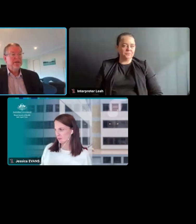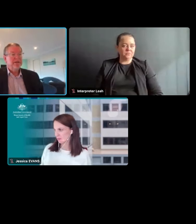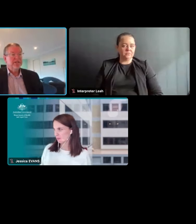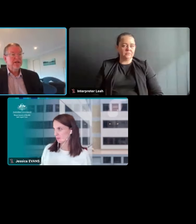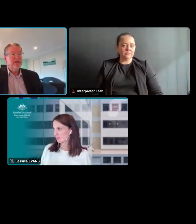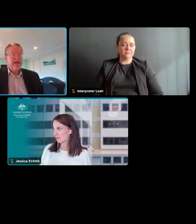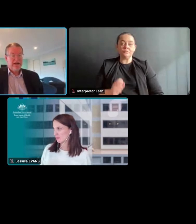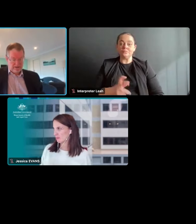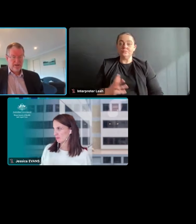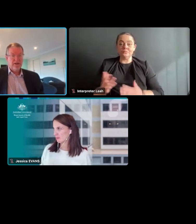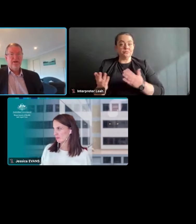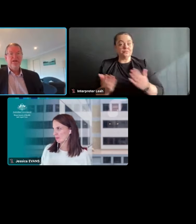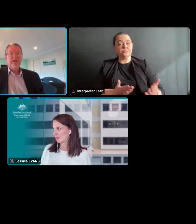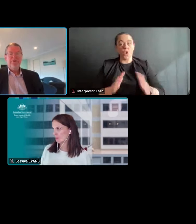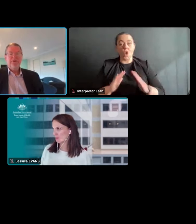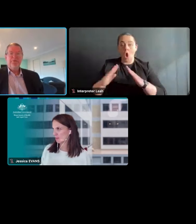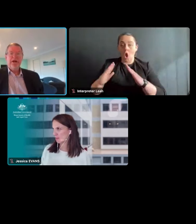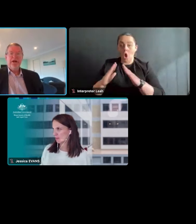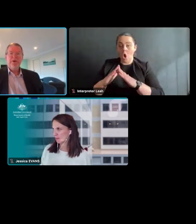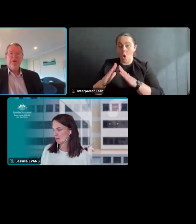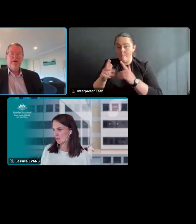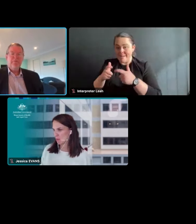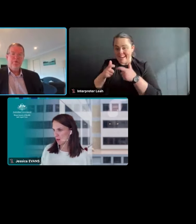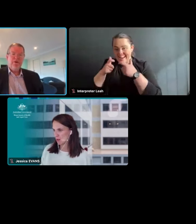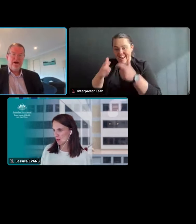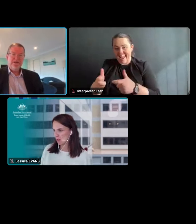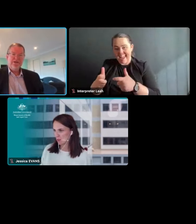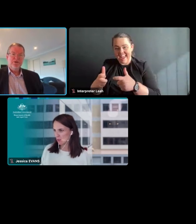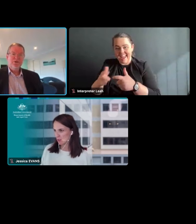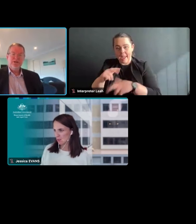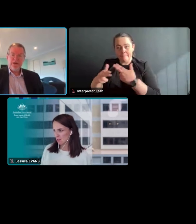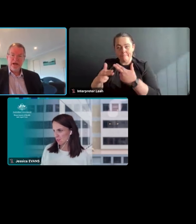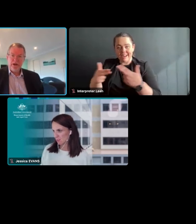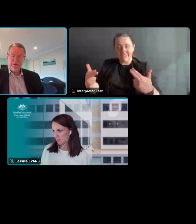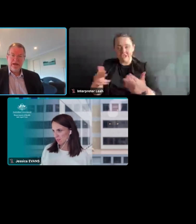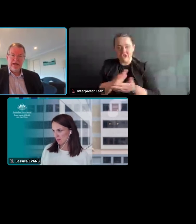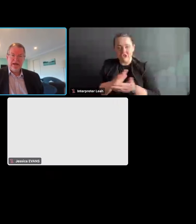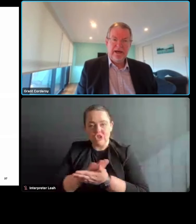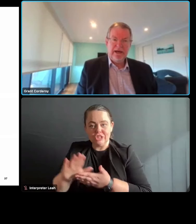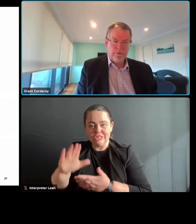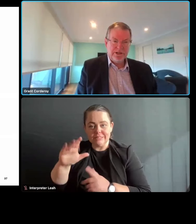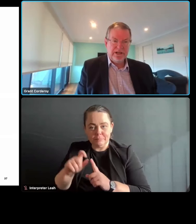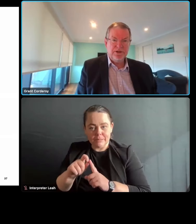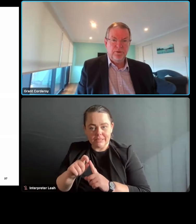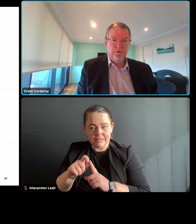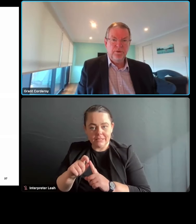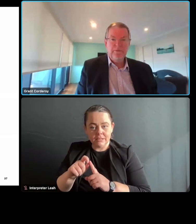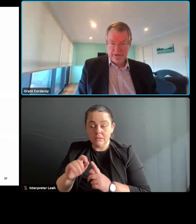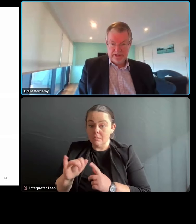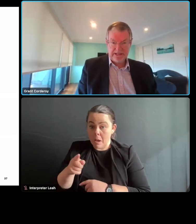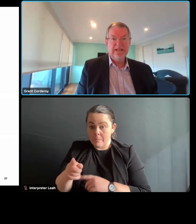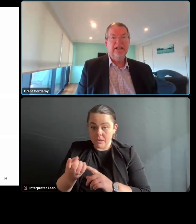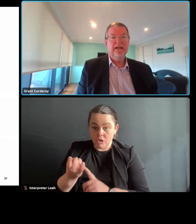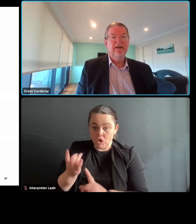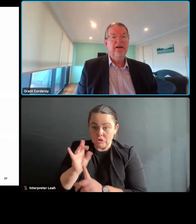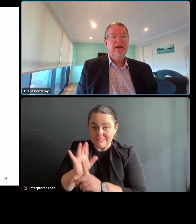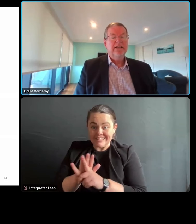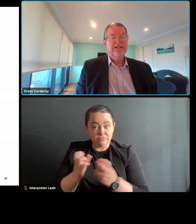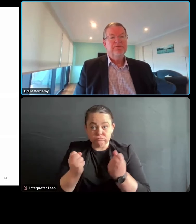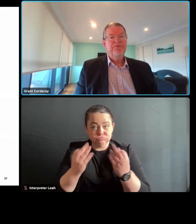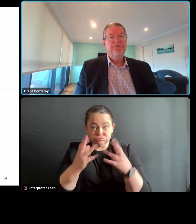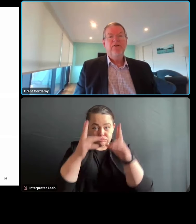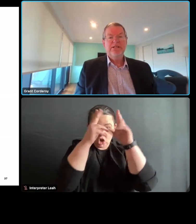Home care packages. Now, for the home care providers who are just doing home care and not residential, but have been listening